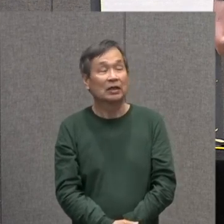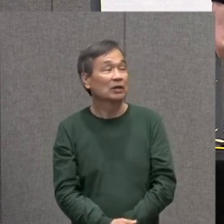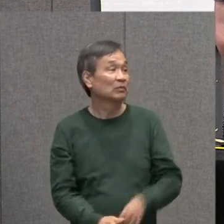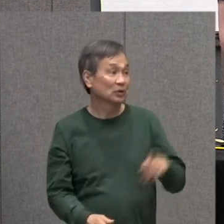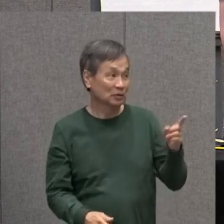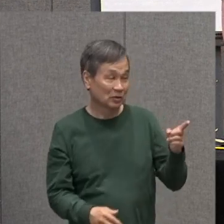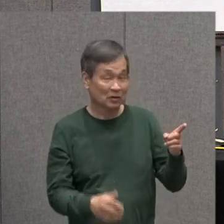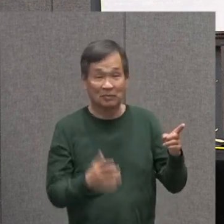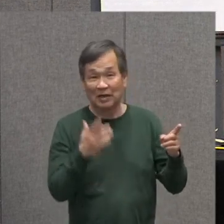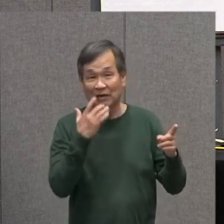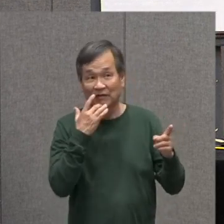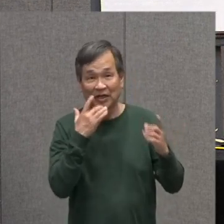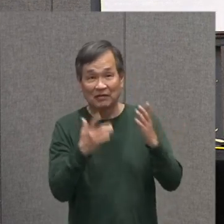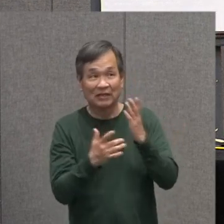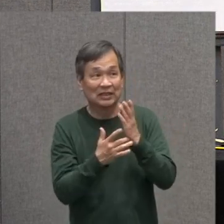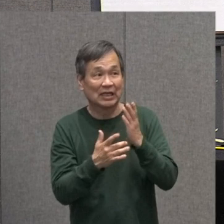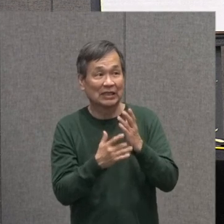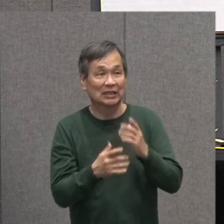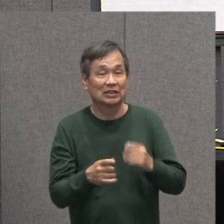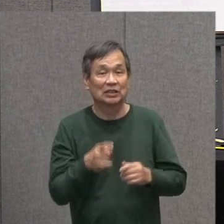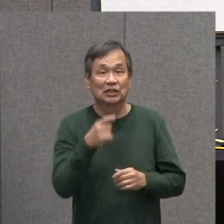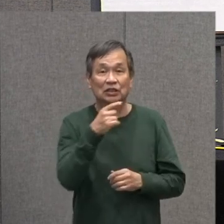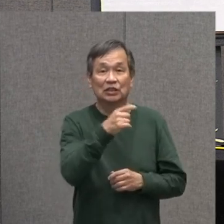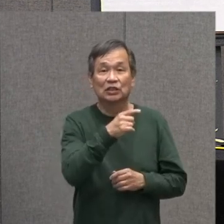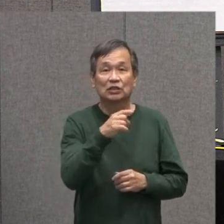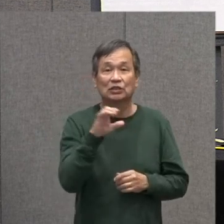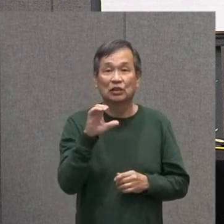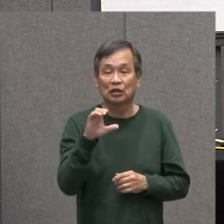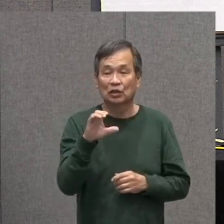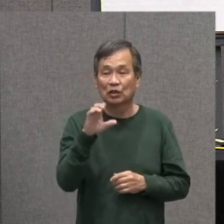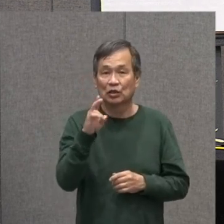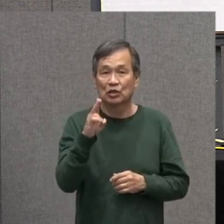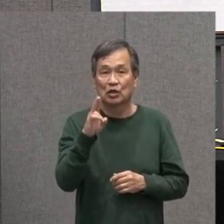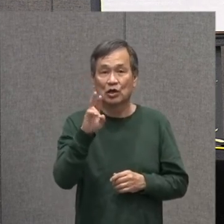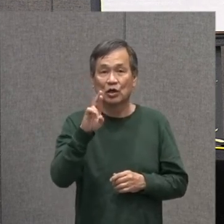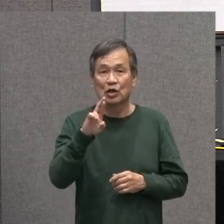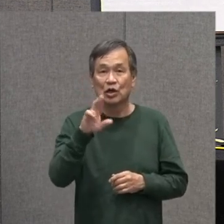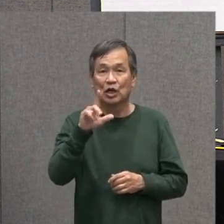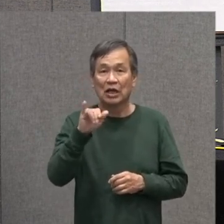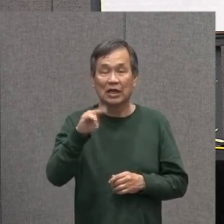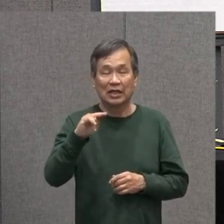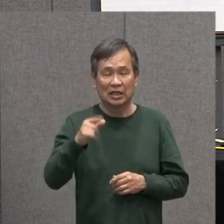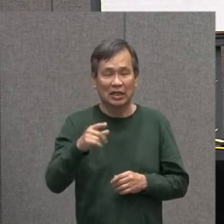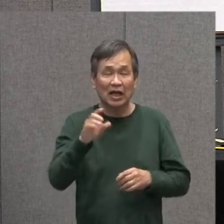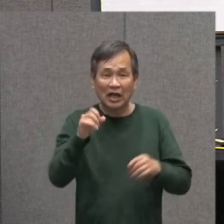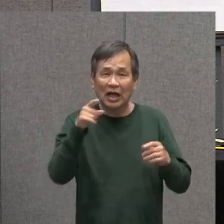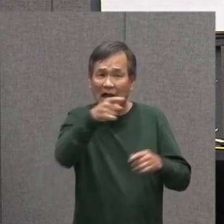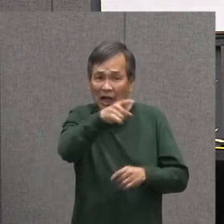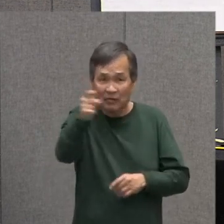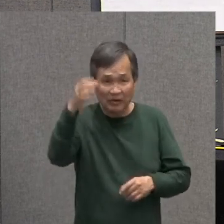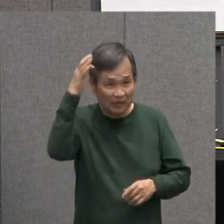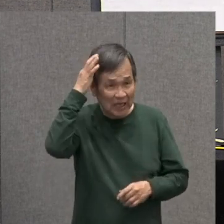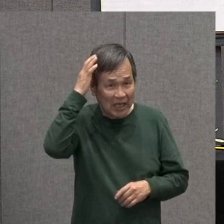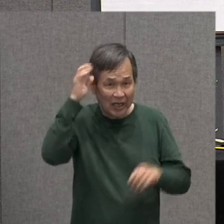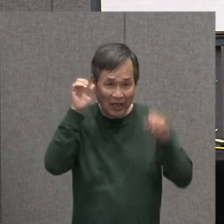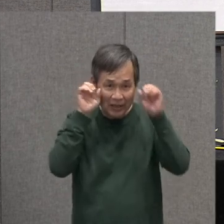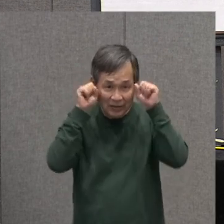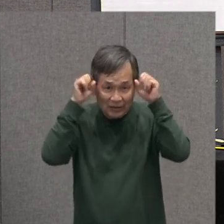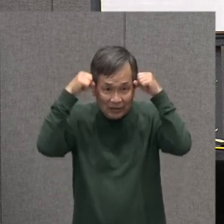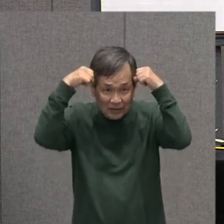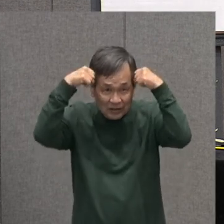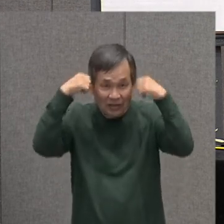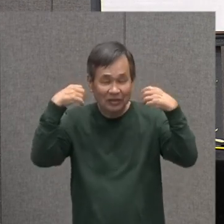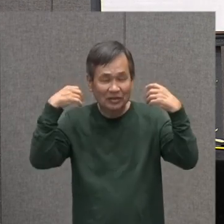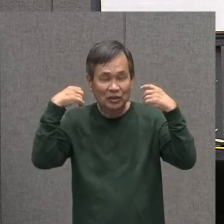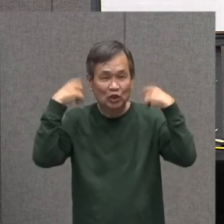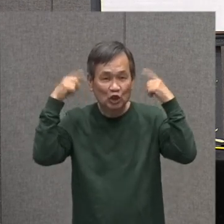favorite techniques, and that's curling. Oh. How many of you have used a curling iron before? Okay.